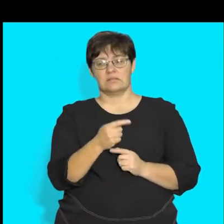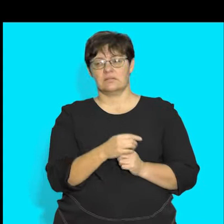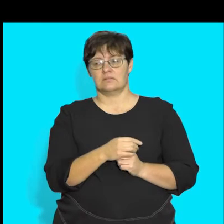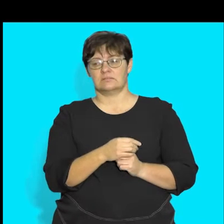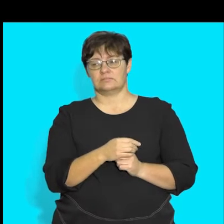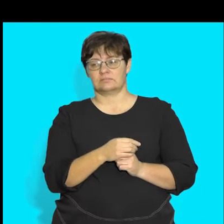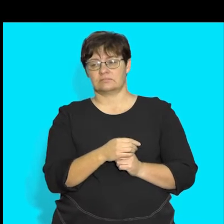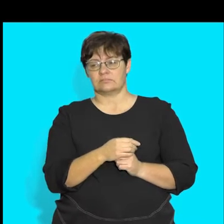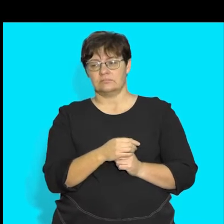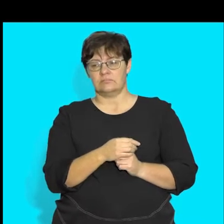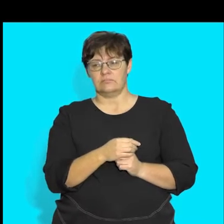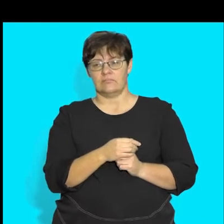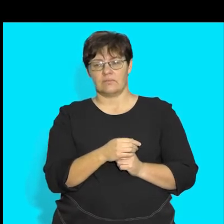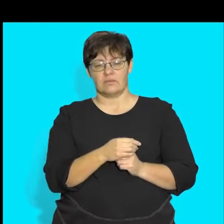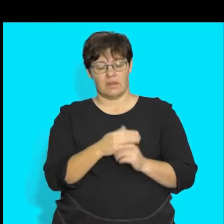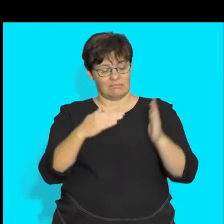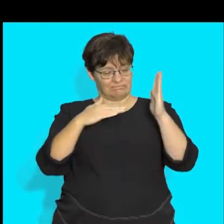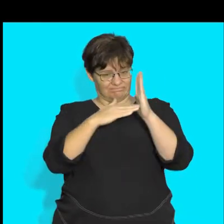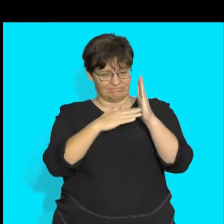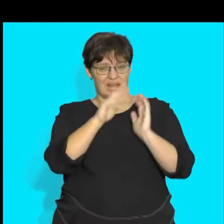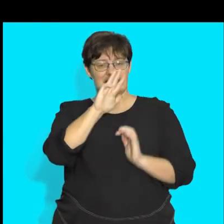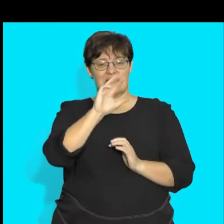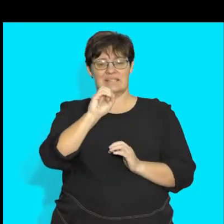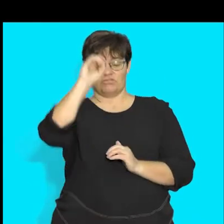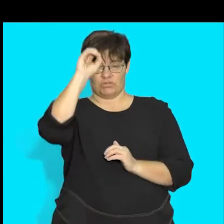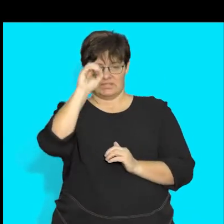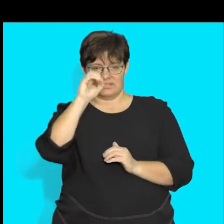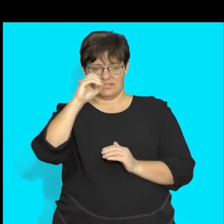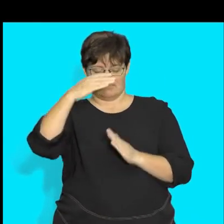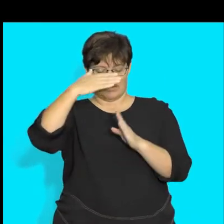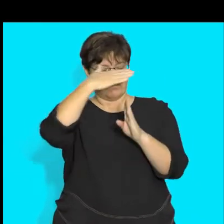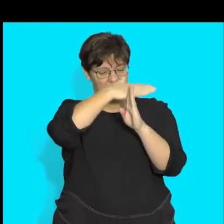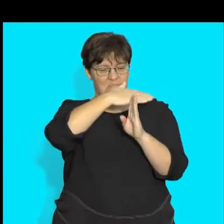perpendicular to the chord. Now,